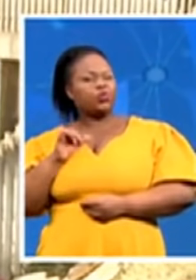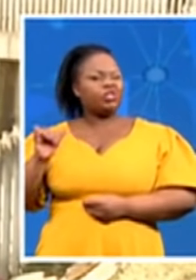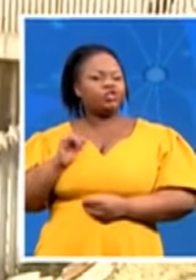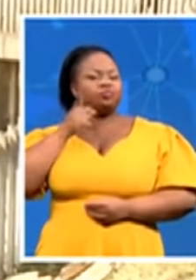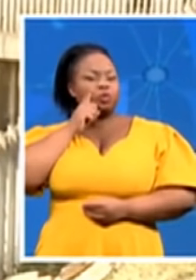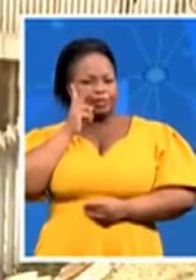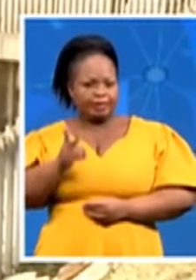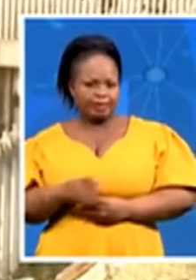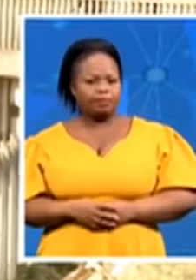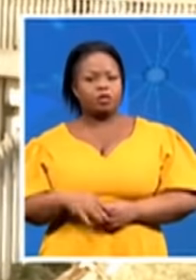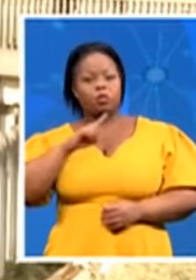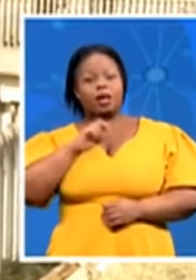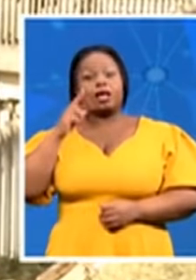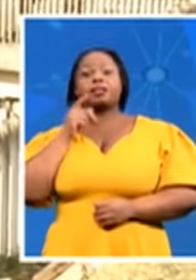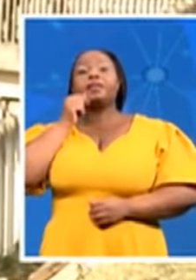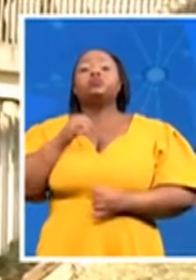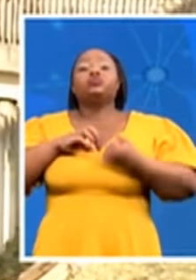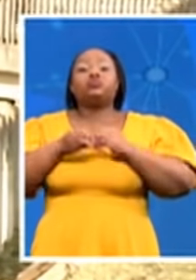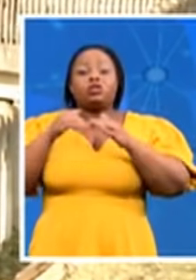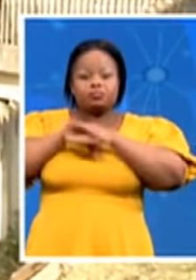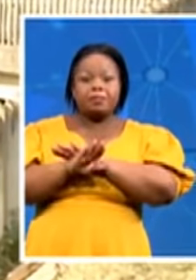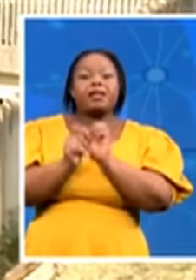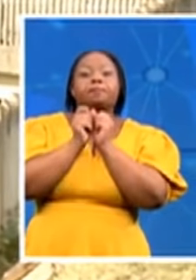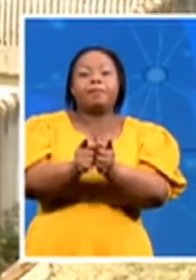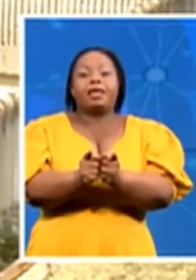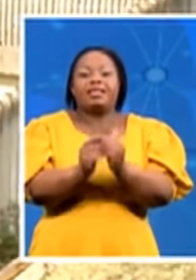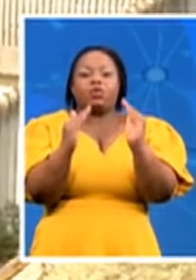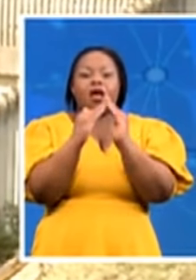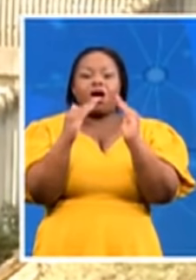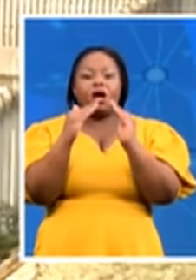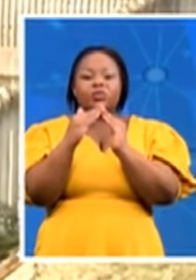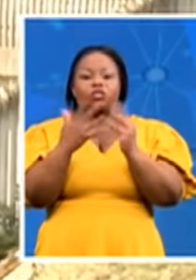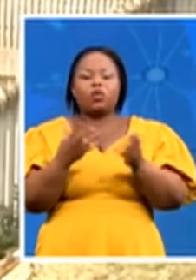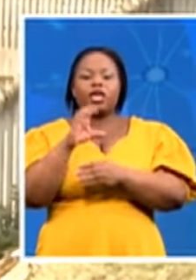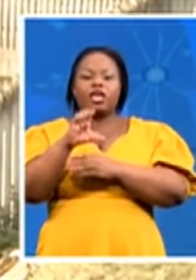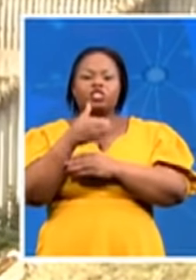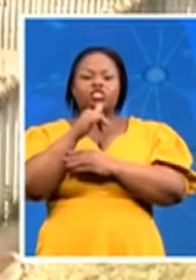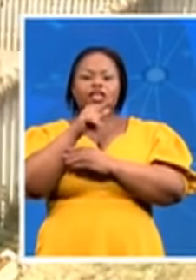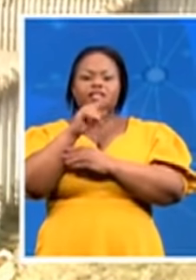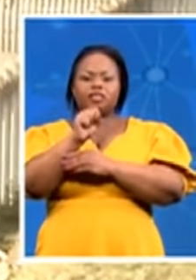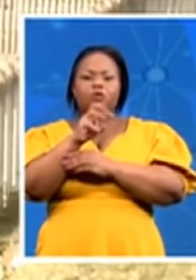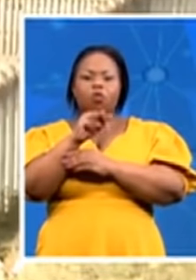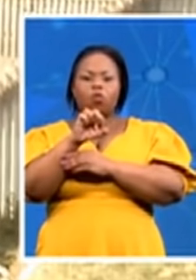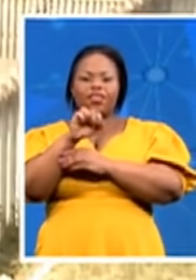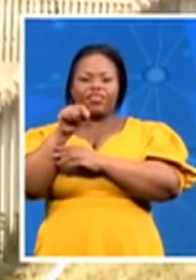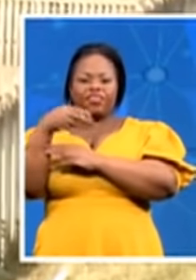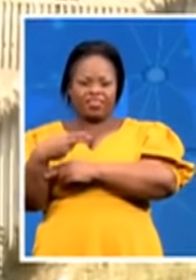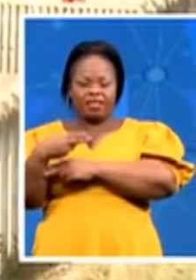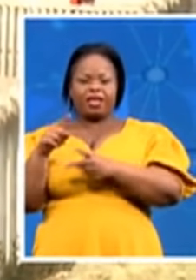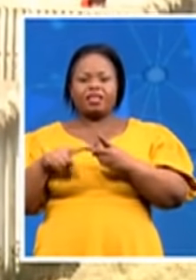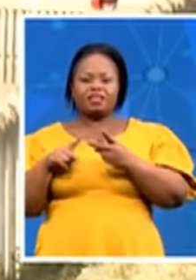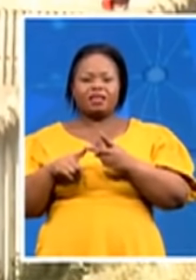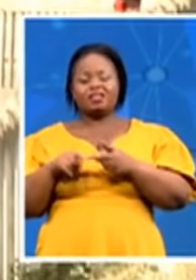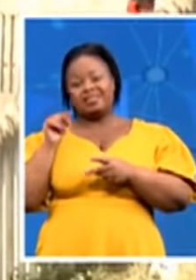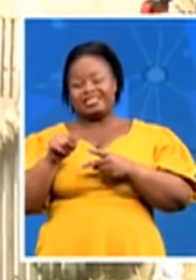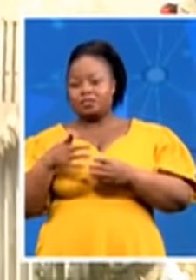the houses in Phoenix and Chatsworth. But we'll be making our way there shortly, Simpiwe, and bringing you that coverage. But the scenes on your screens right now, I'm